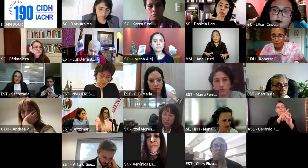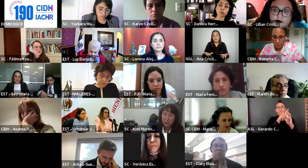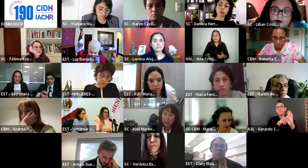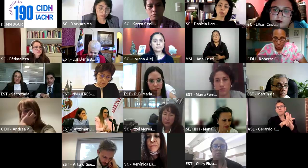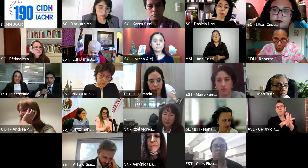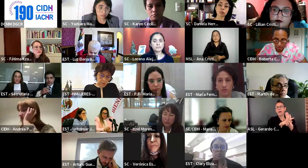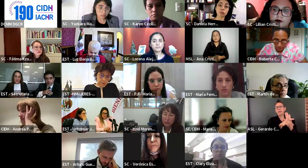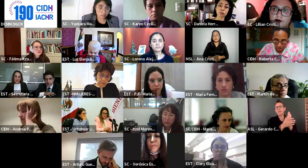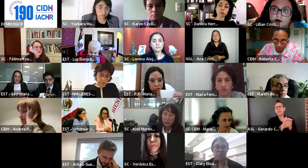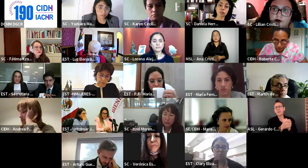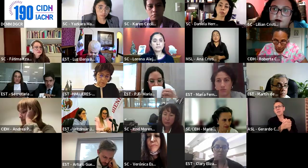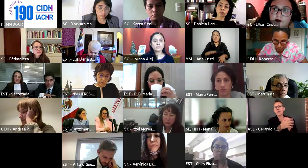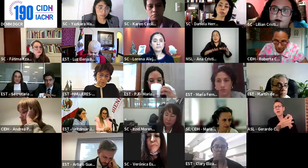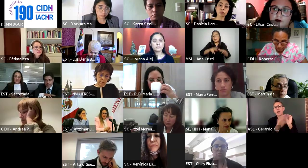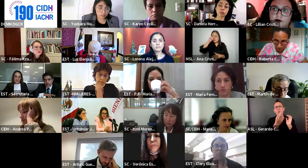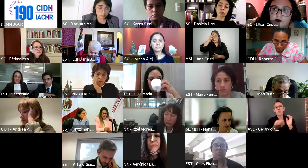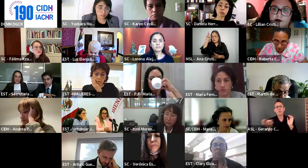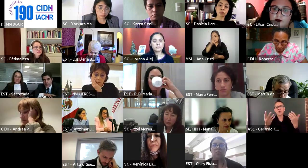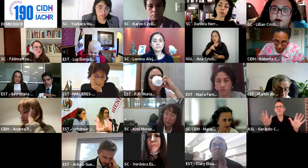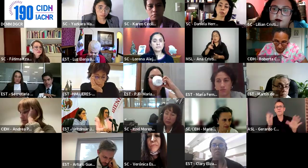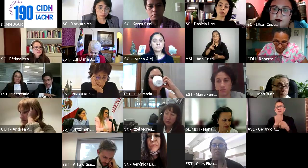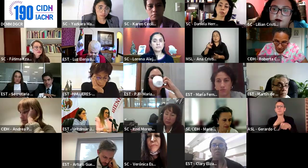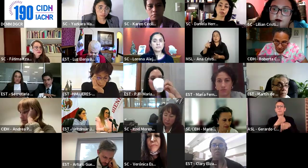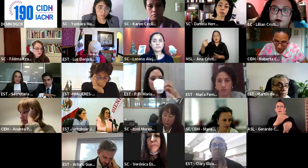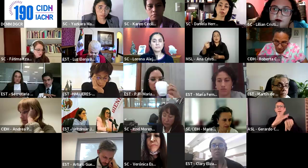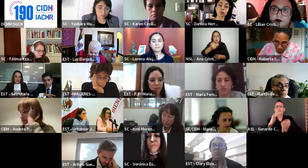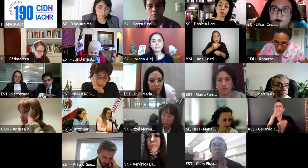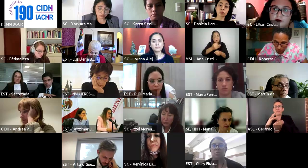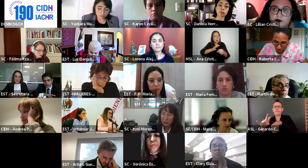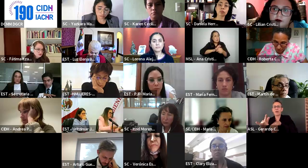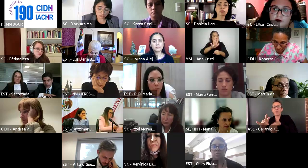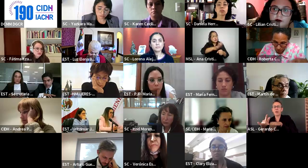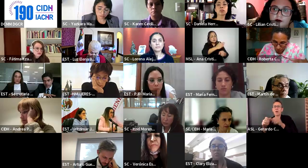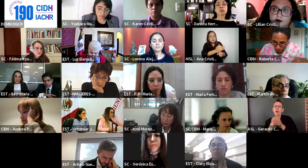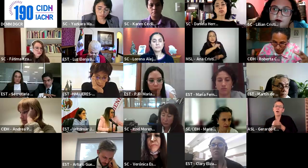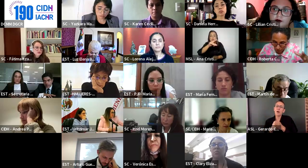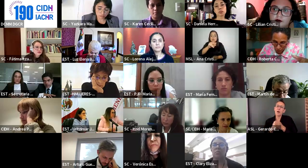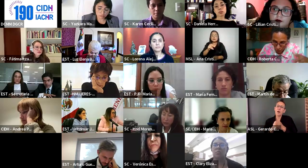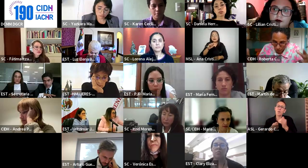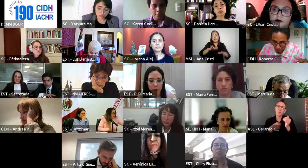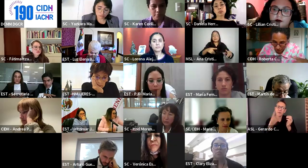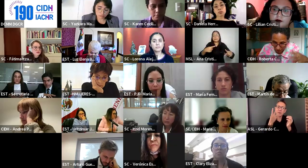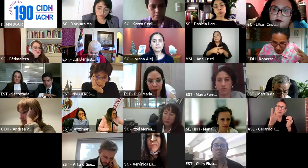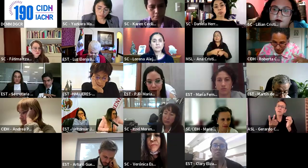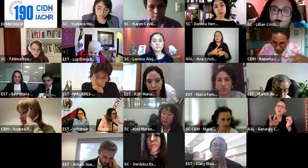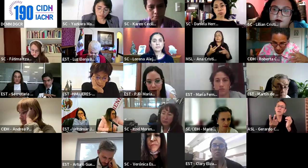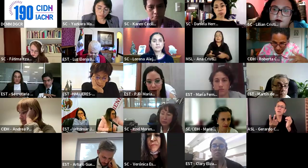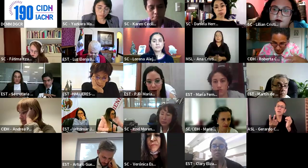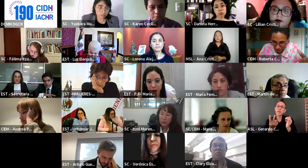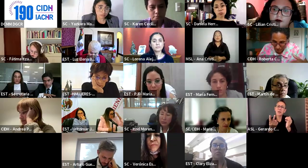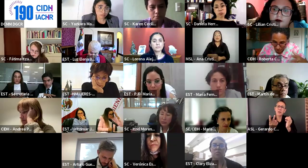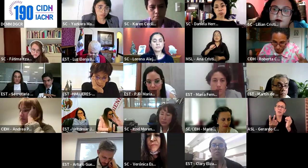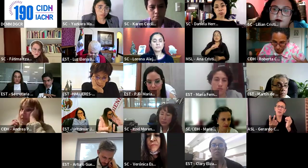have been made available. And we've heard the very bad statistic of 72% of women who were surveyed